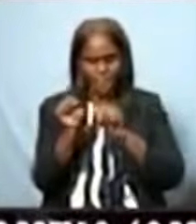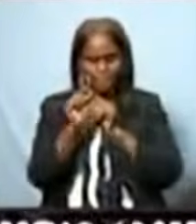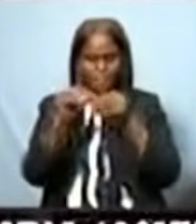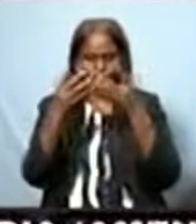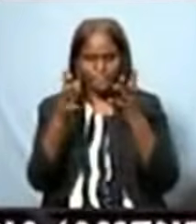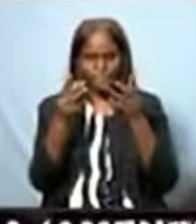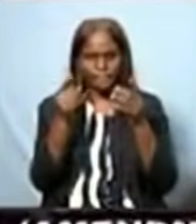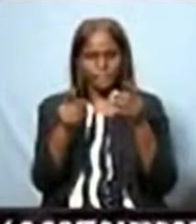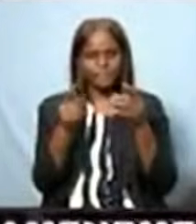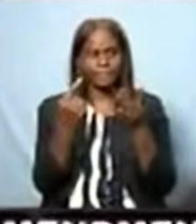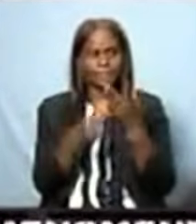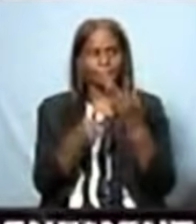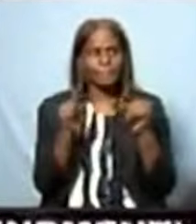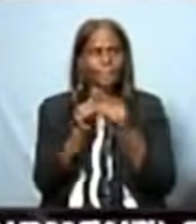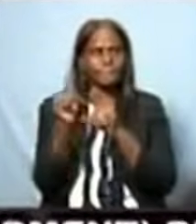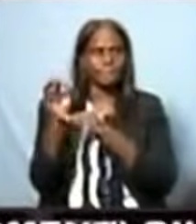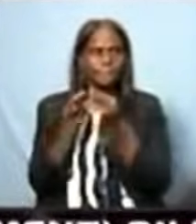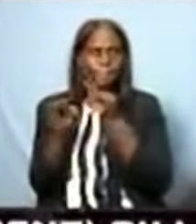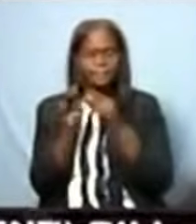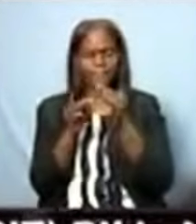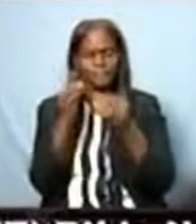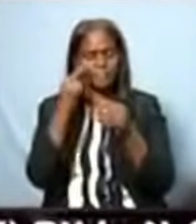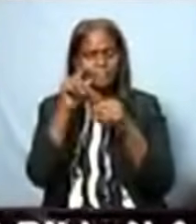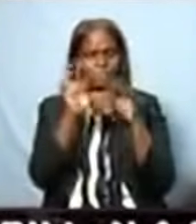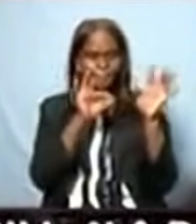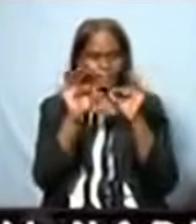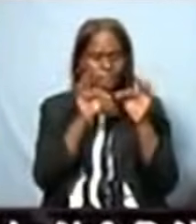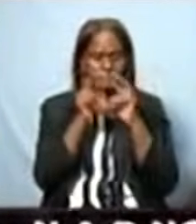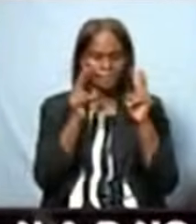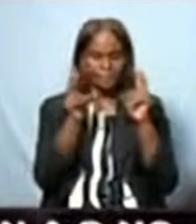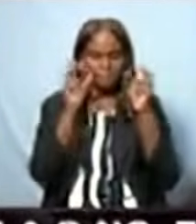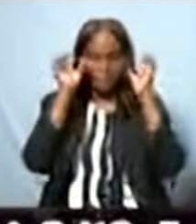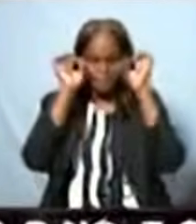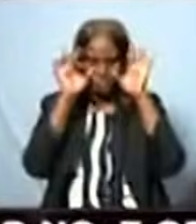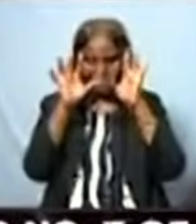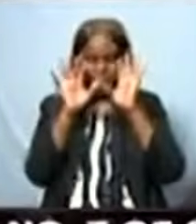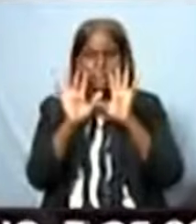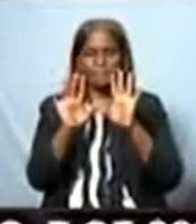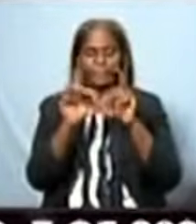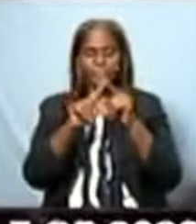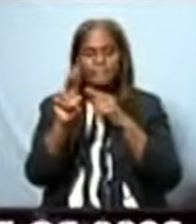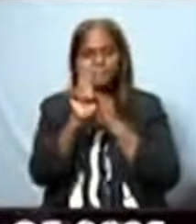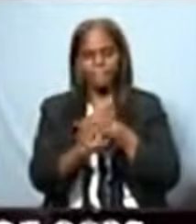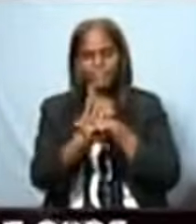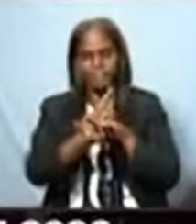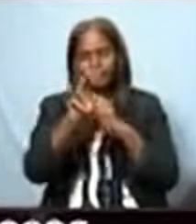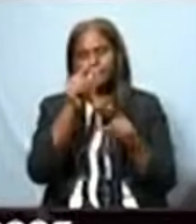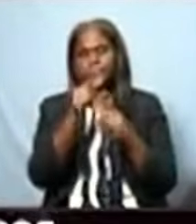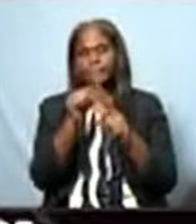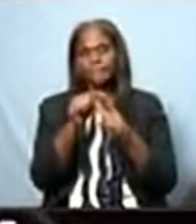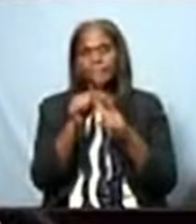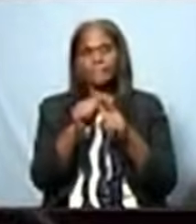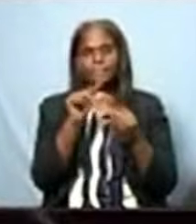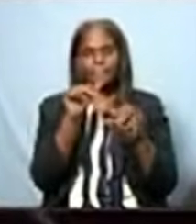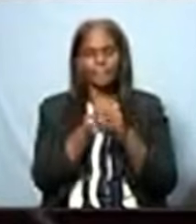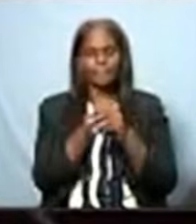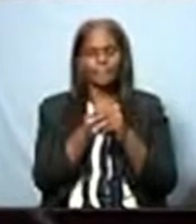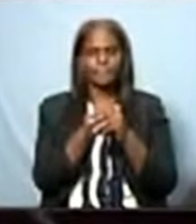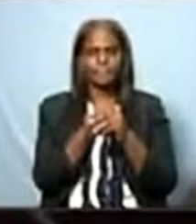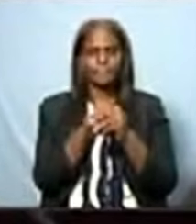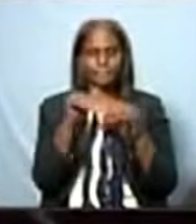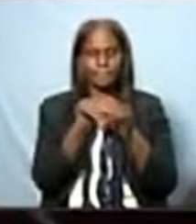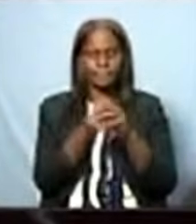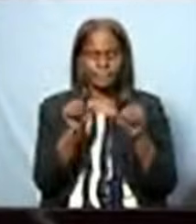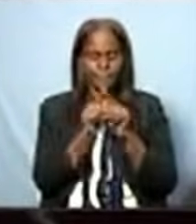offer the definition for nomination. So it's very dangerous to use a word in